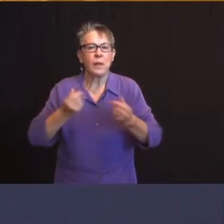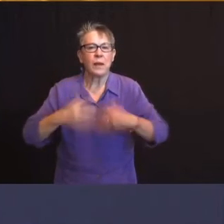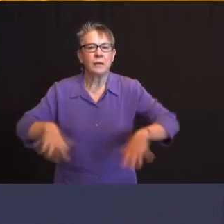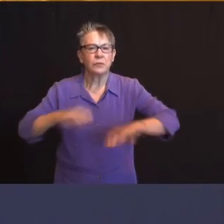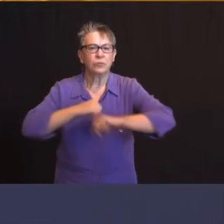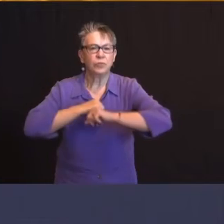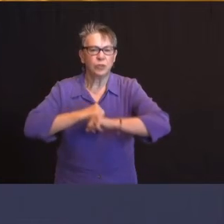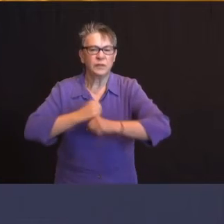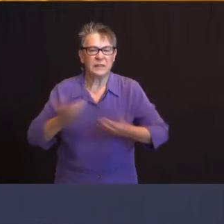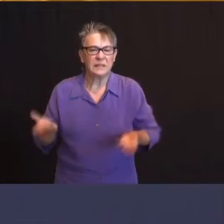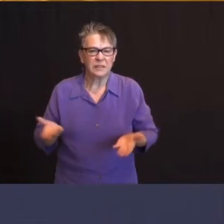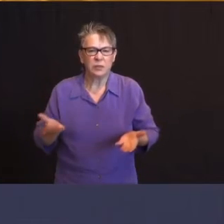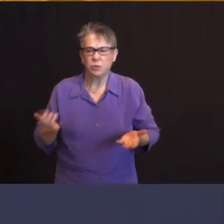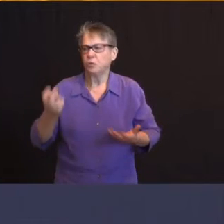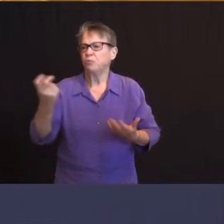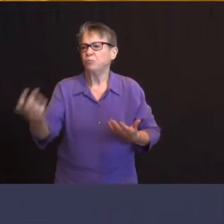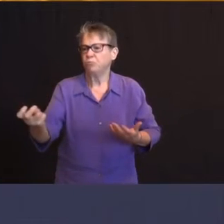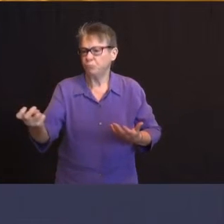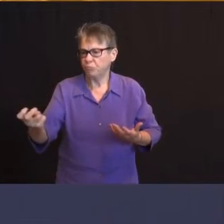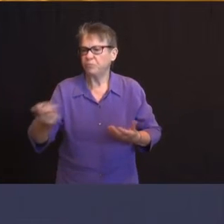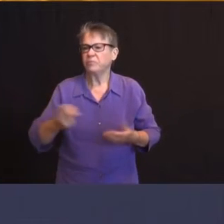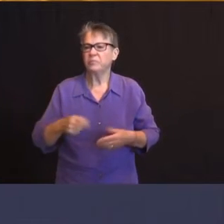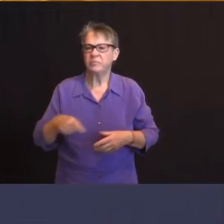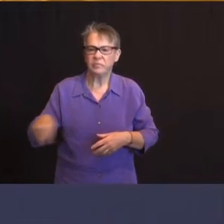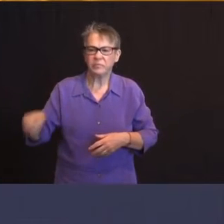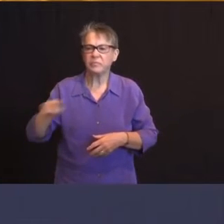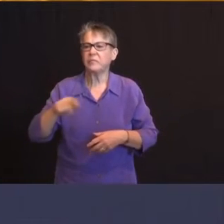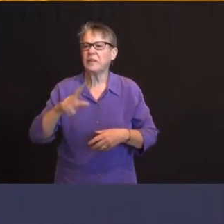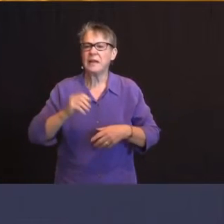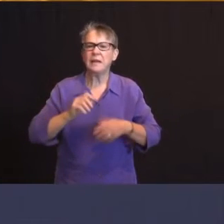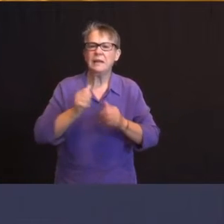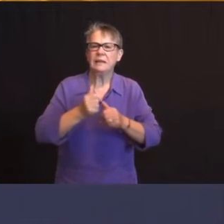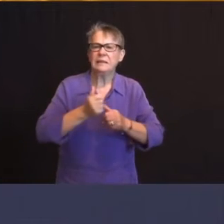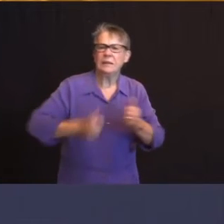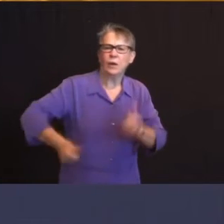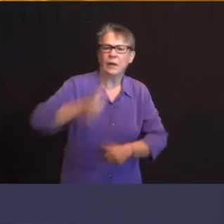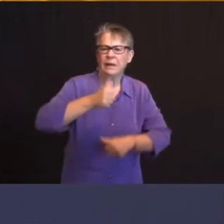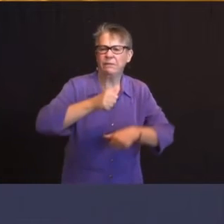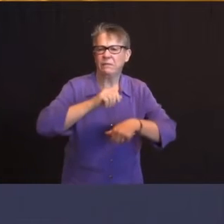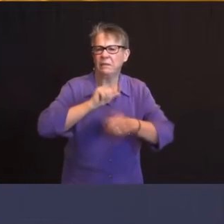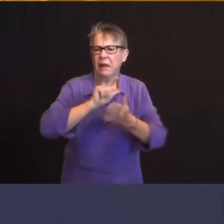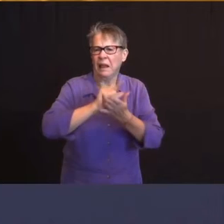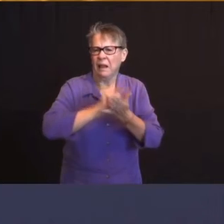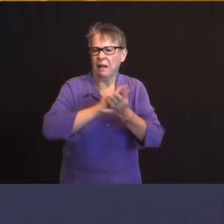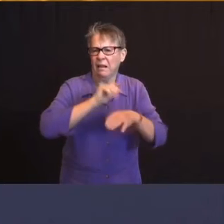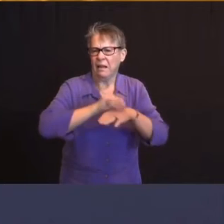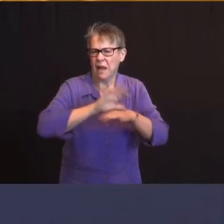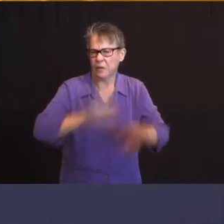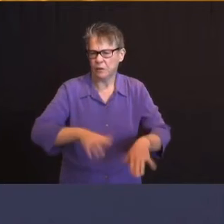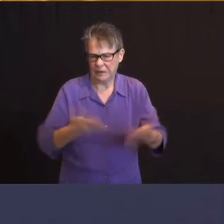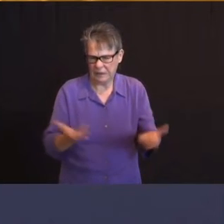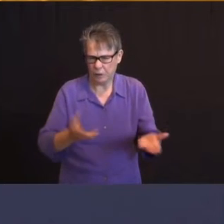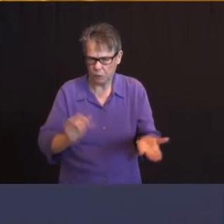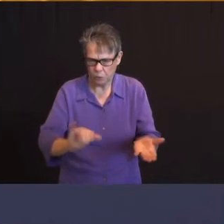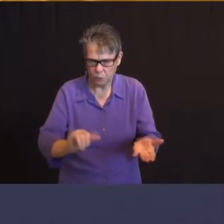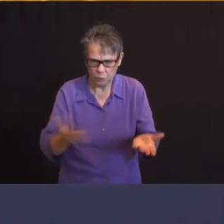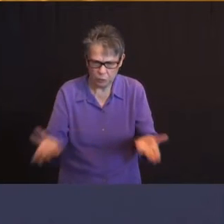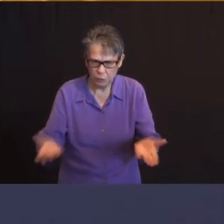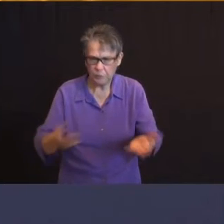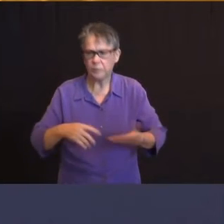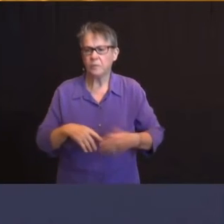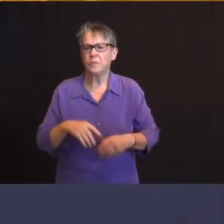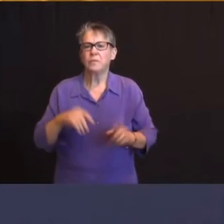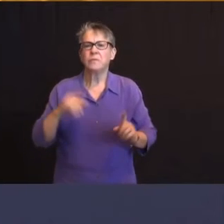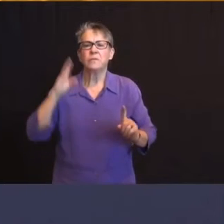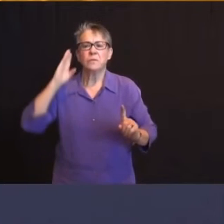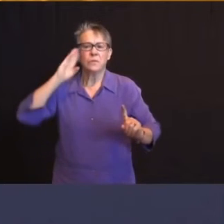We anticipate the woman who needs no introduction, Commissioner of Health Judy Persichilli, being with us on Wednesday. And I know that we are all